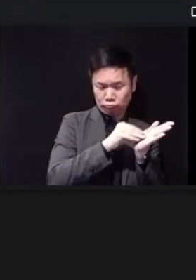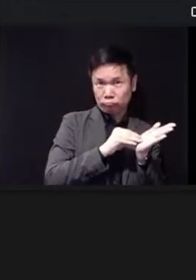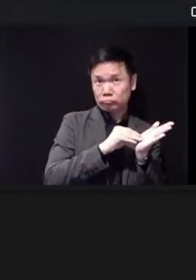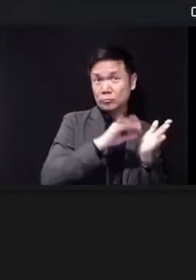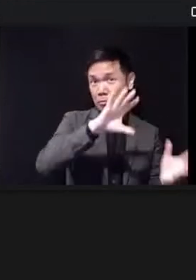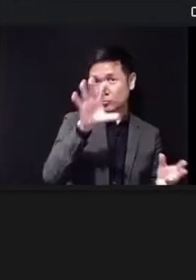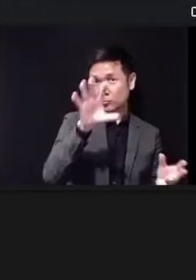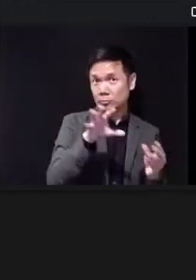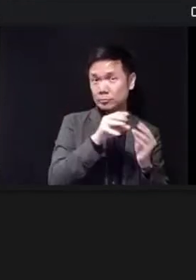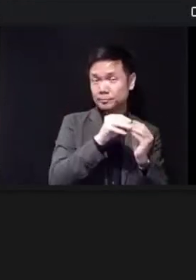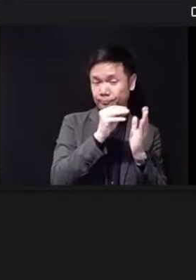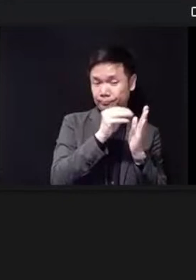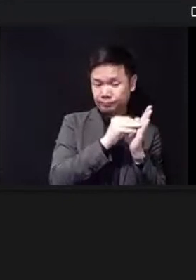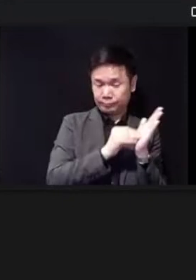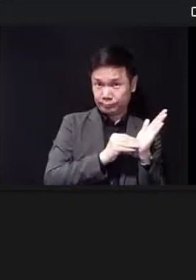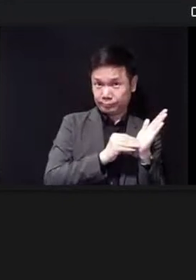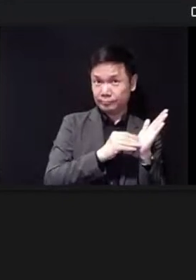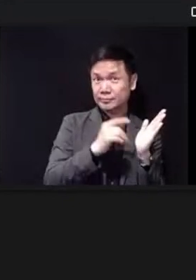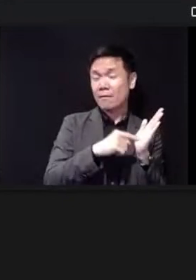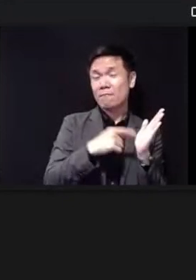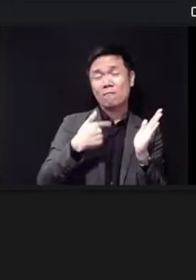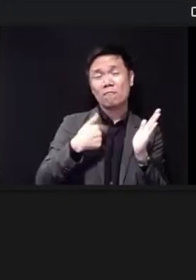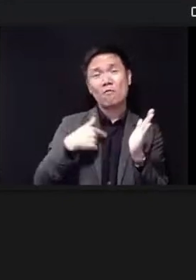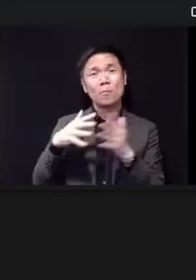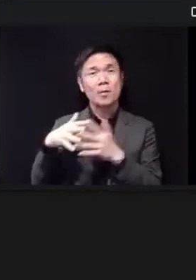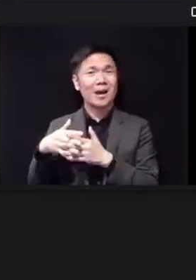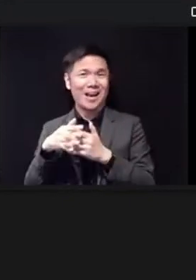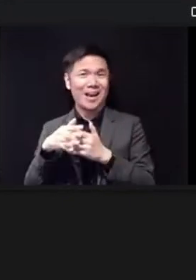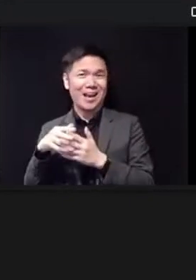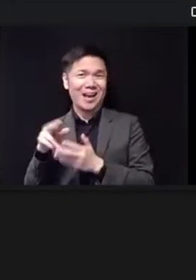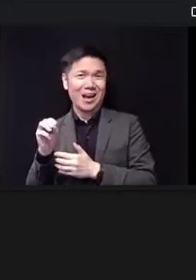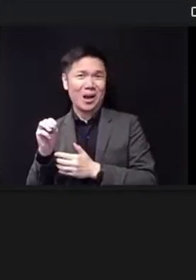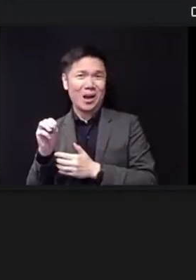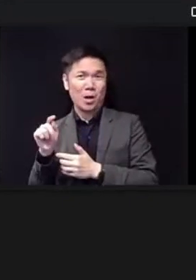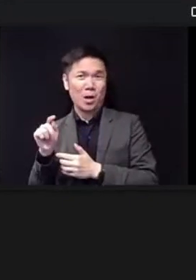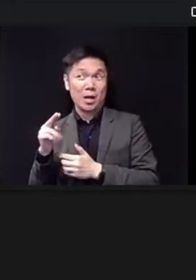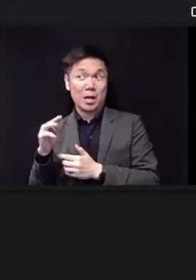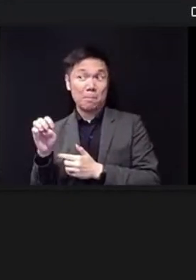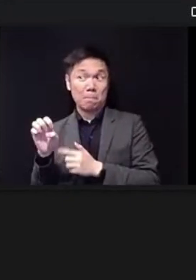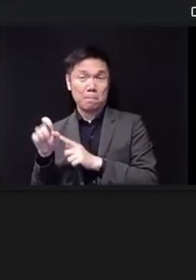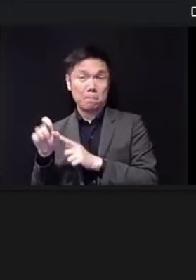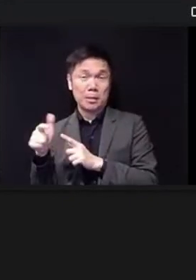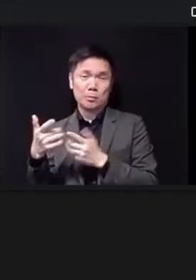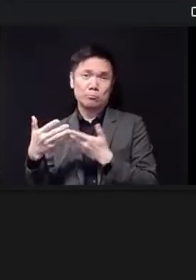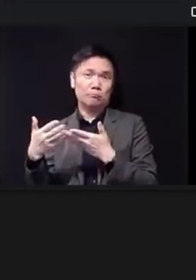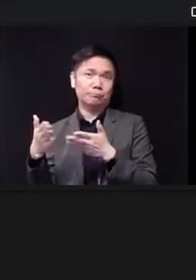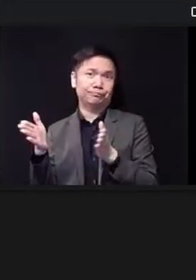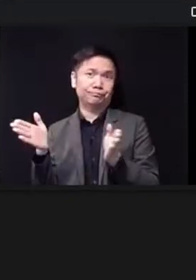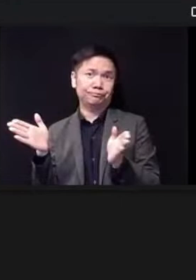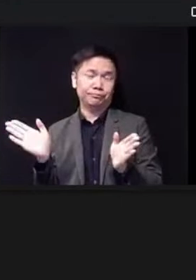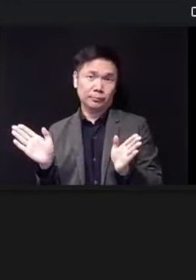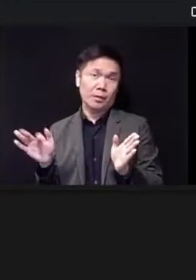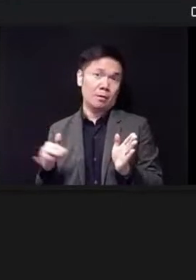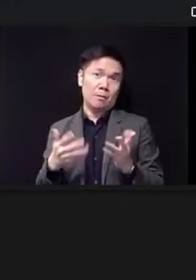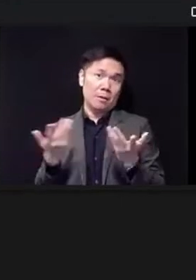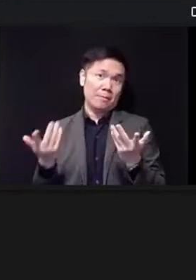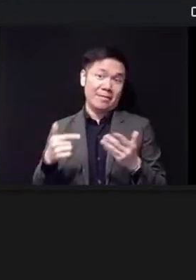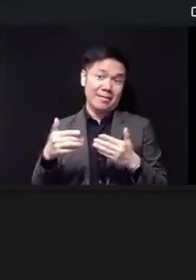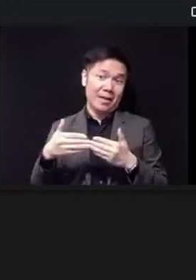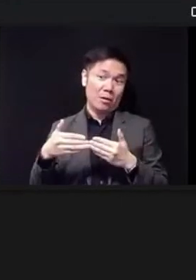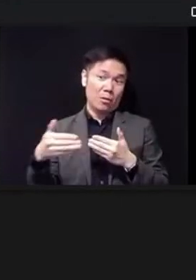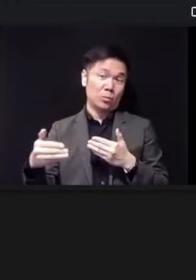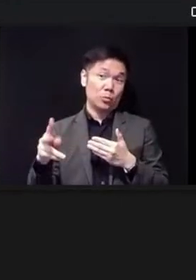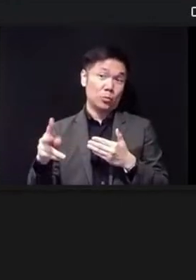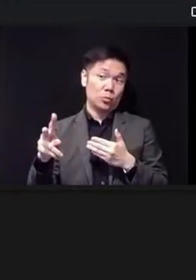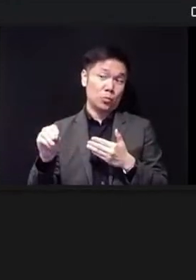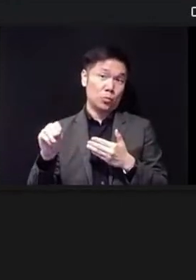discussions that were had. And from our perspective, having an outcome also leaves the opportunity between now and 2028